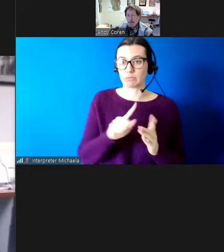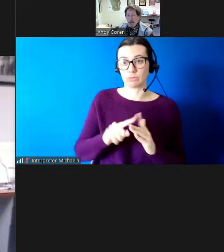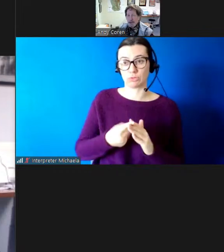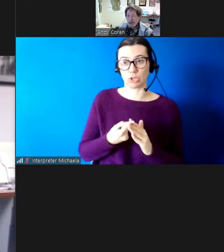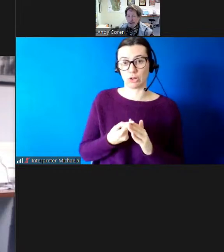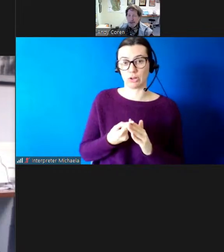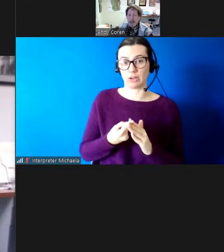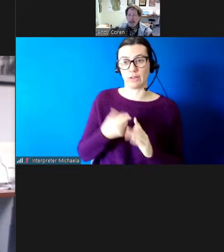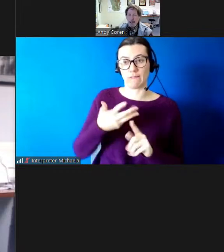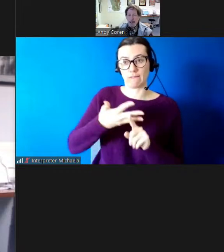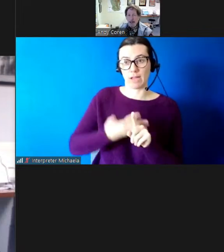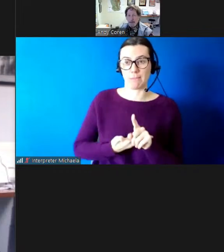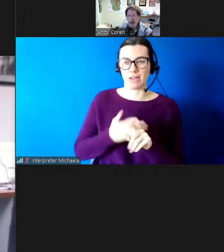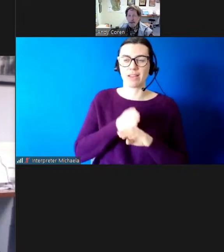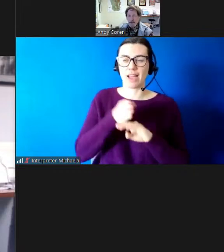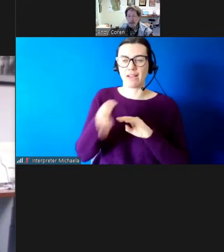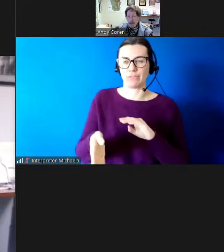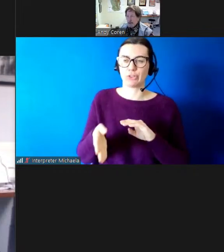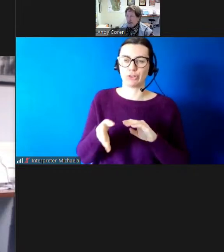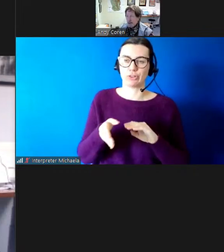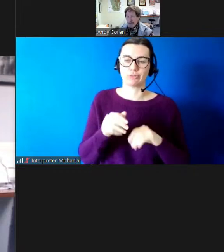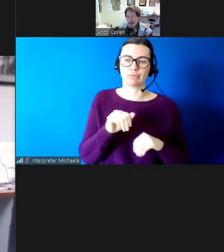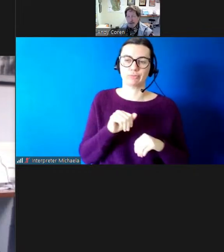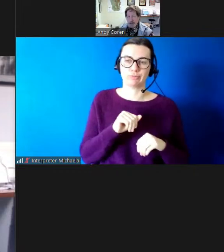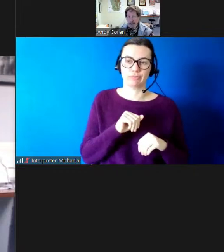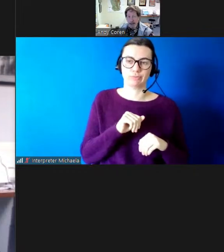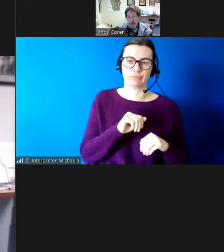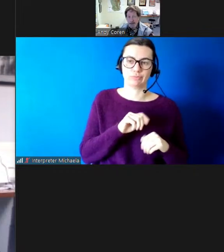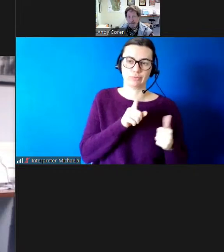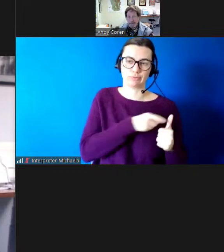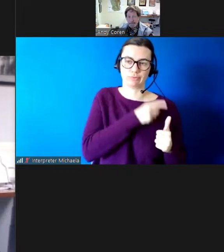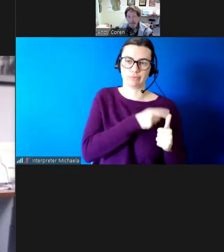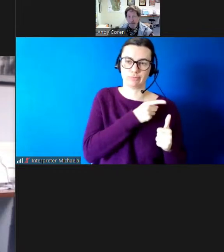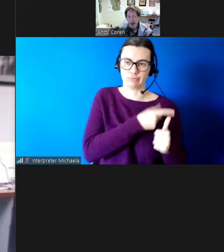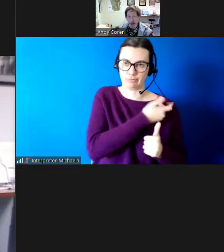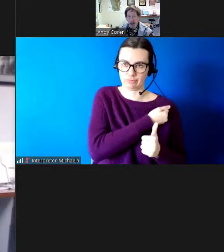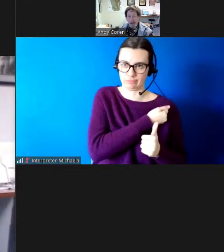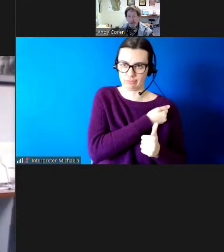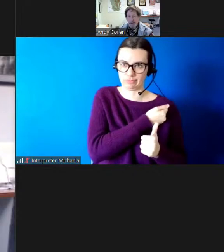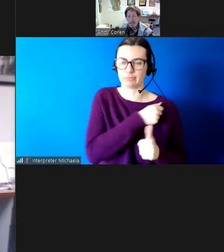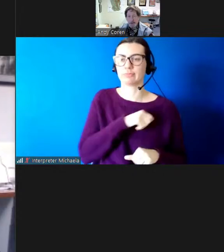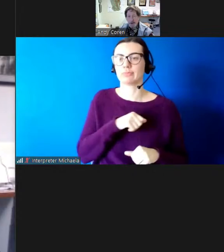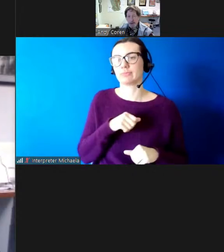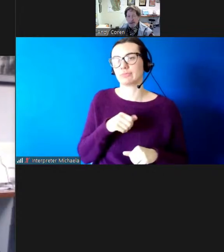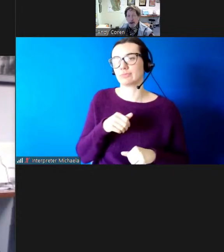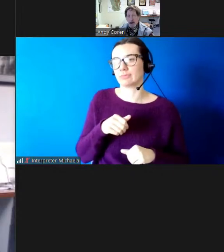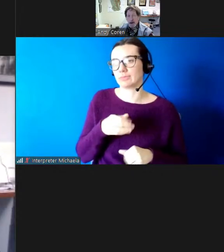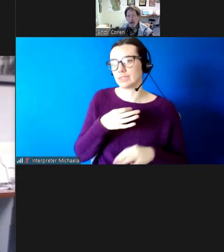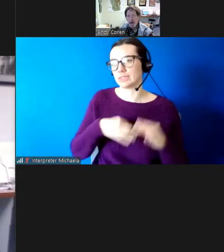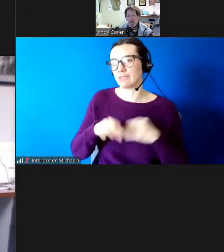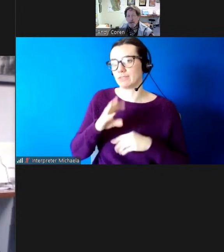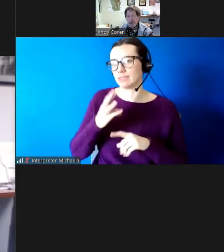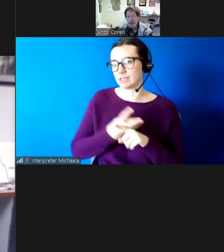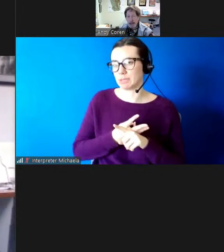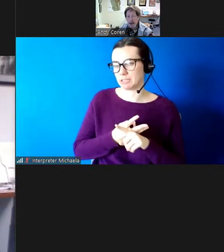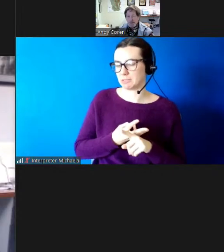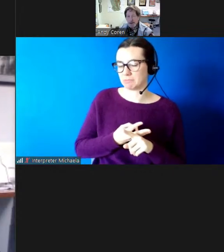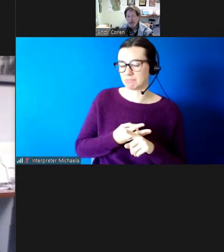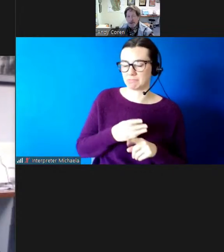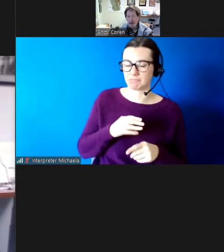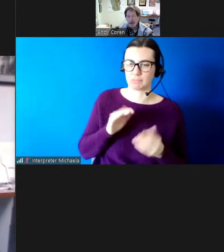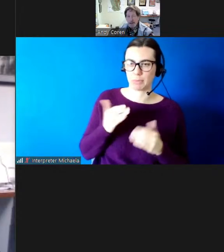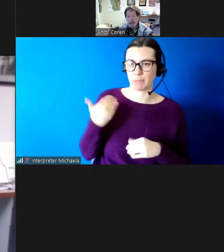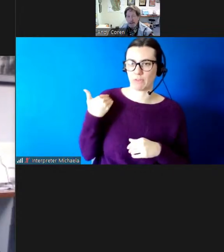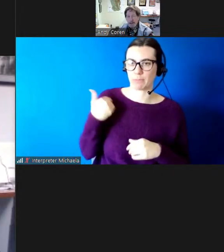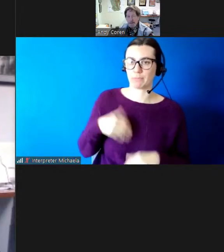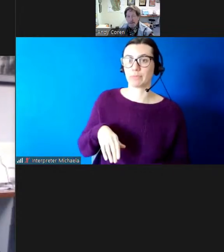the primary series, rather than 6 months as it has been. The therapeutics are all very scarce, but